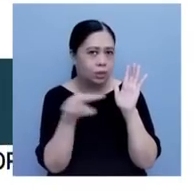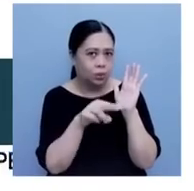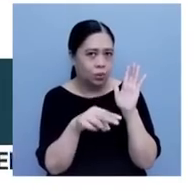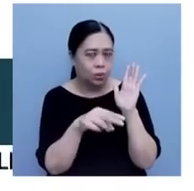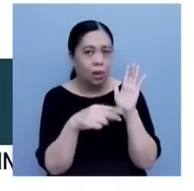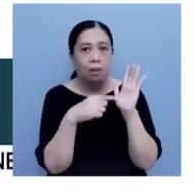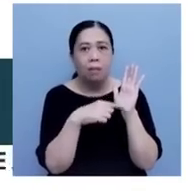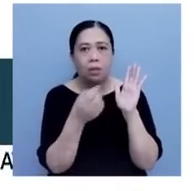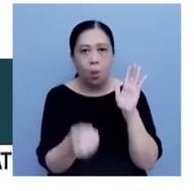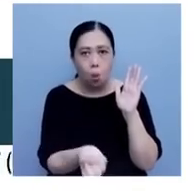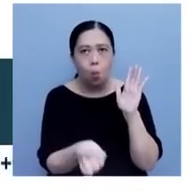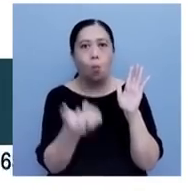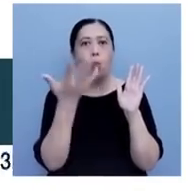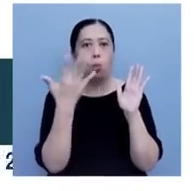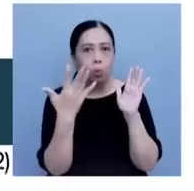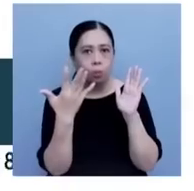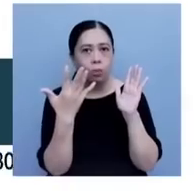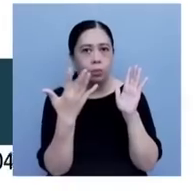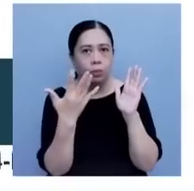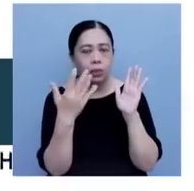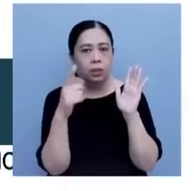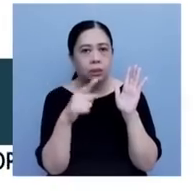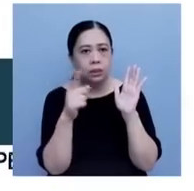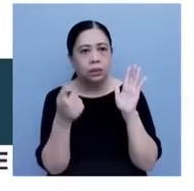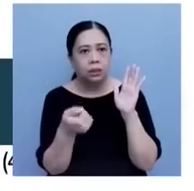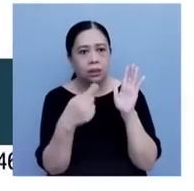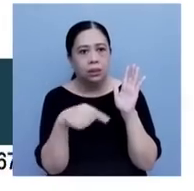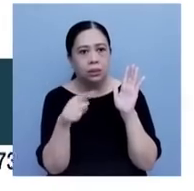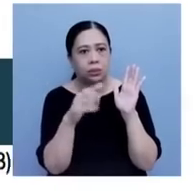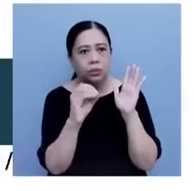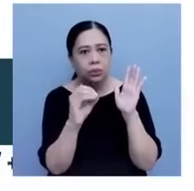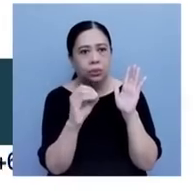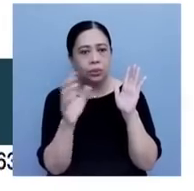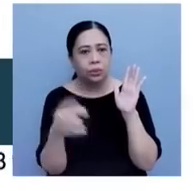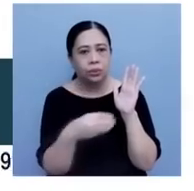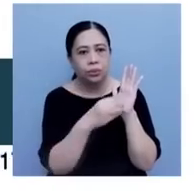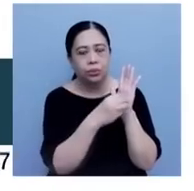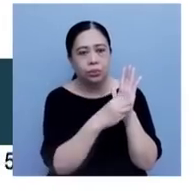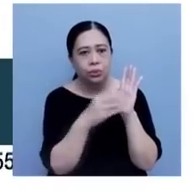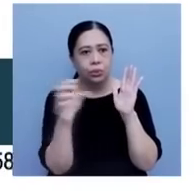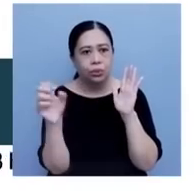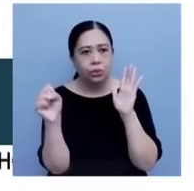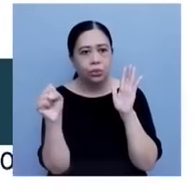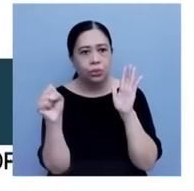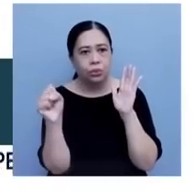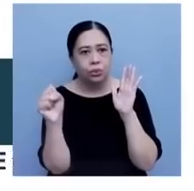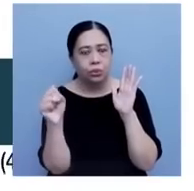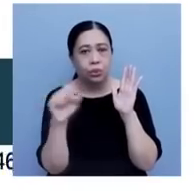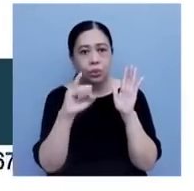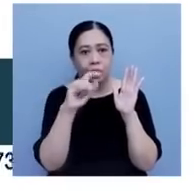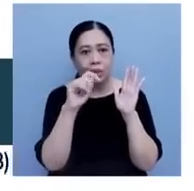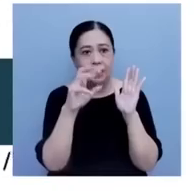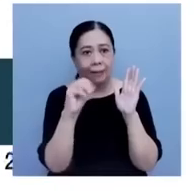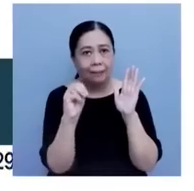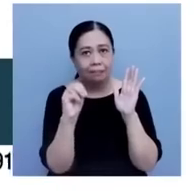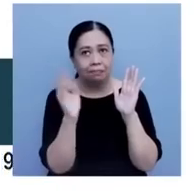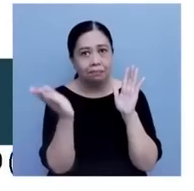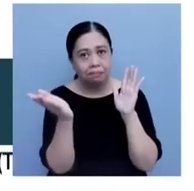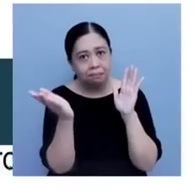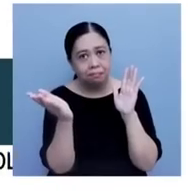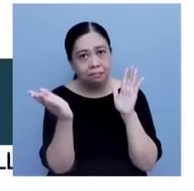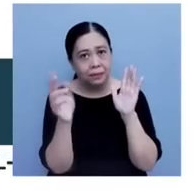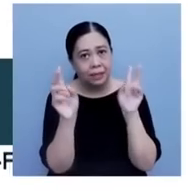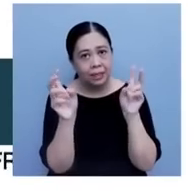the amount was zero. Okay. So yung item, which is the